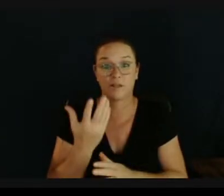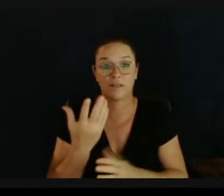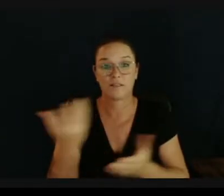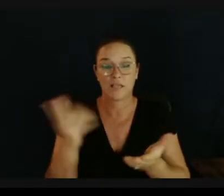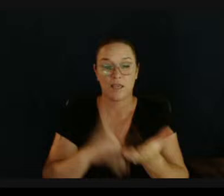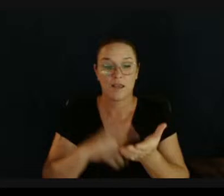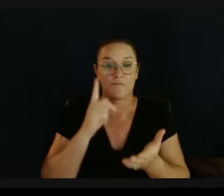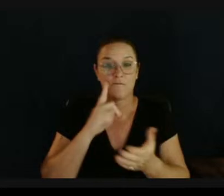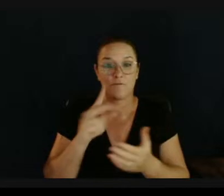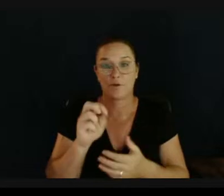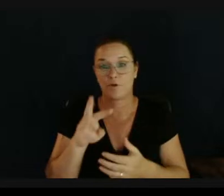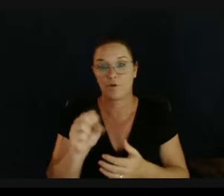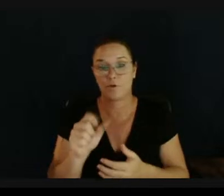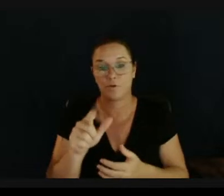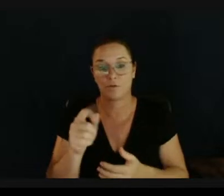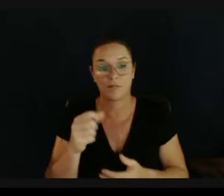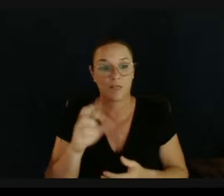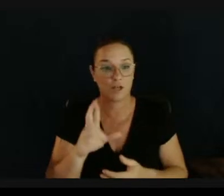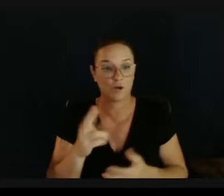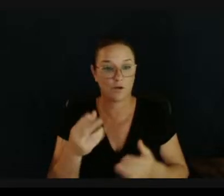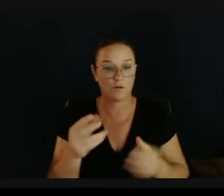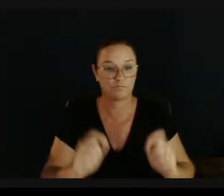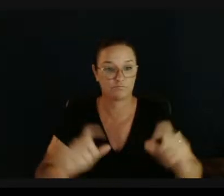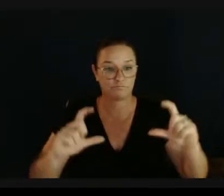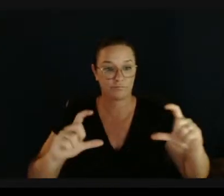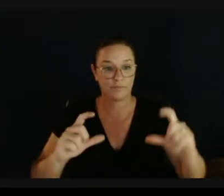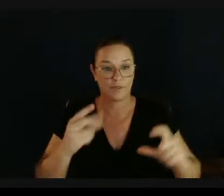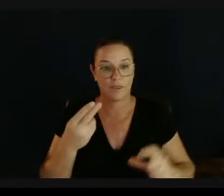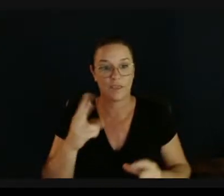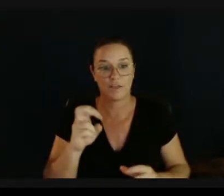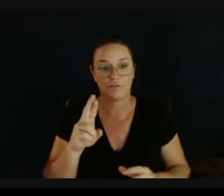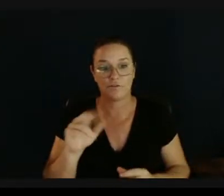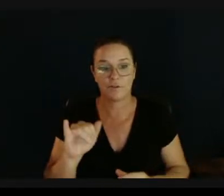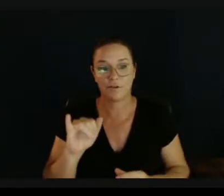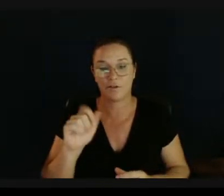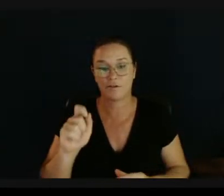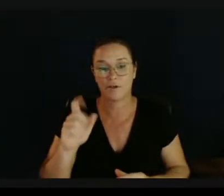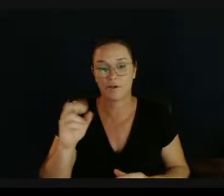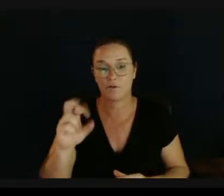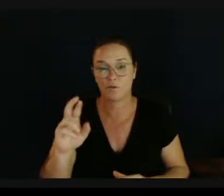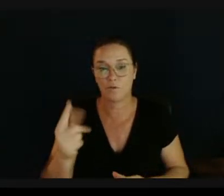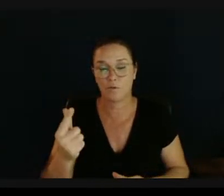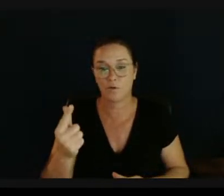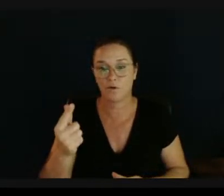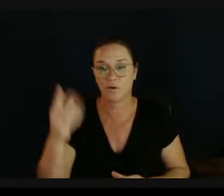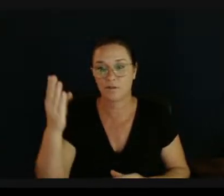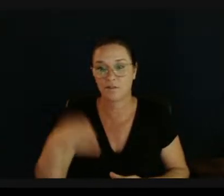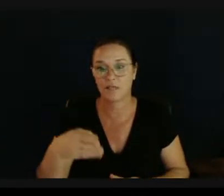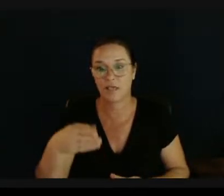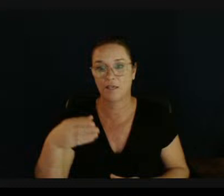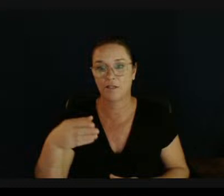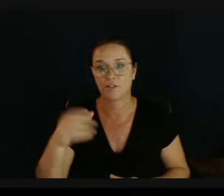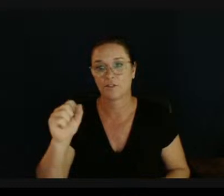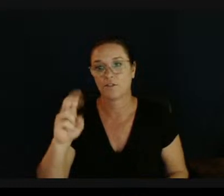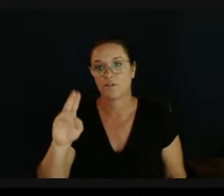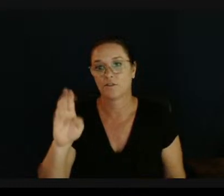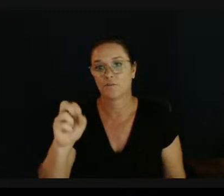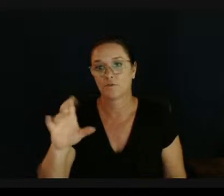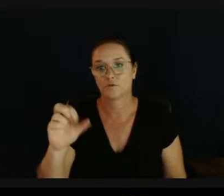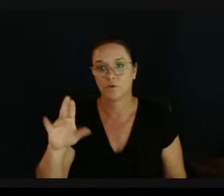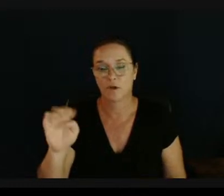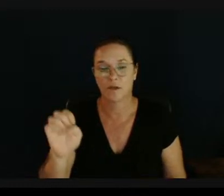newsletter. Just put that on screen one last time, hveri.org/subscribe, and you'd select the volcano eruption